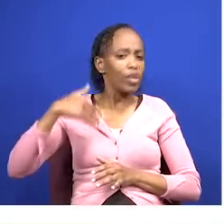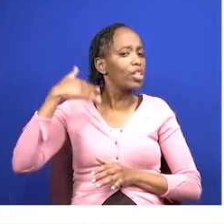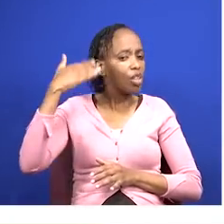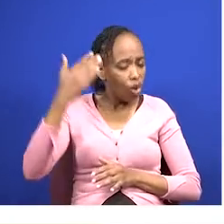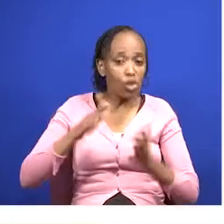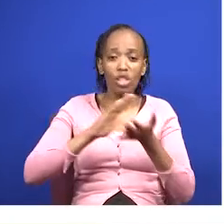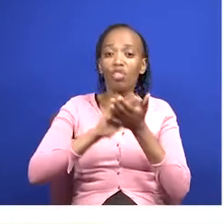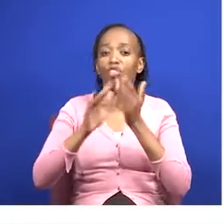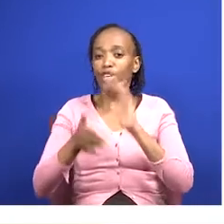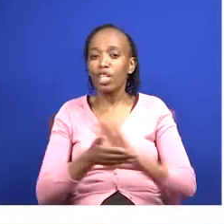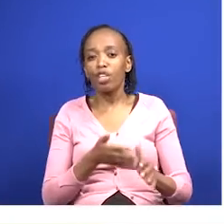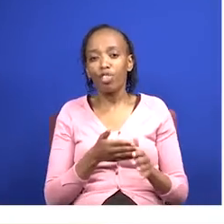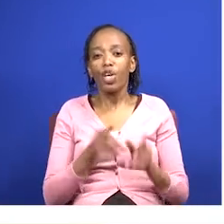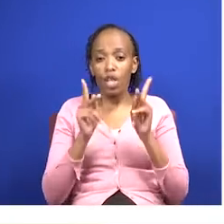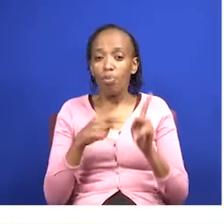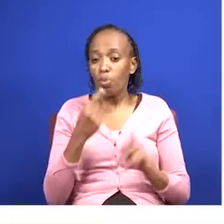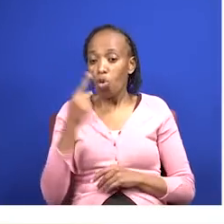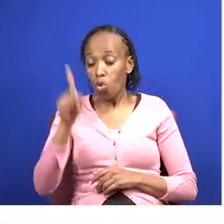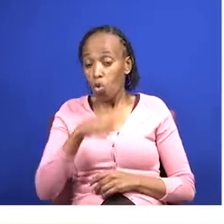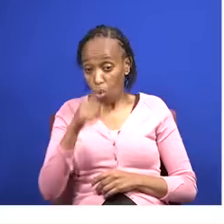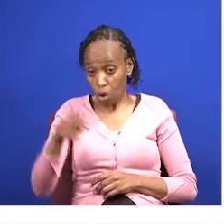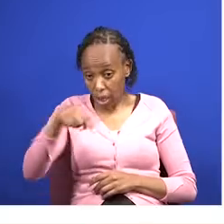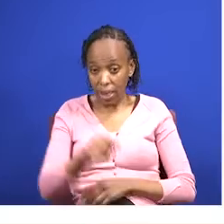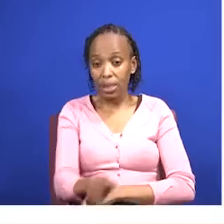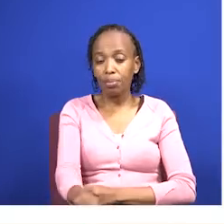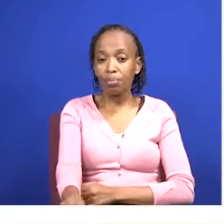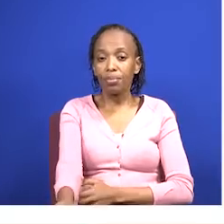keep on forgiving those who wrong us.